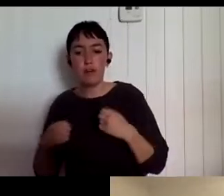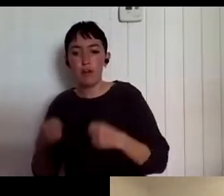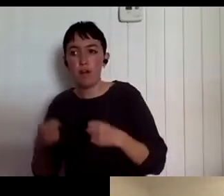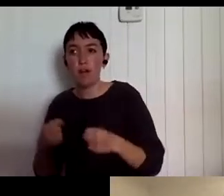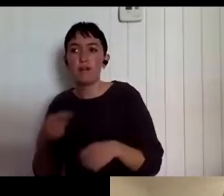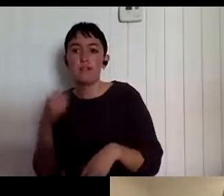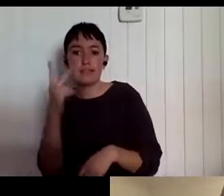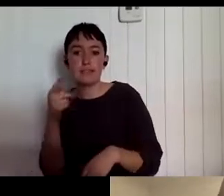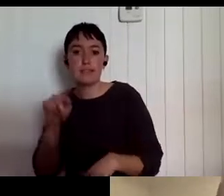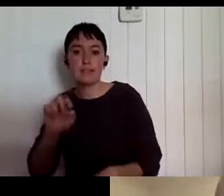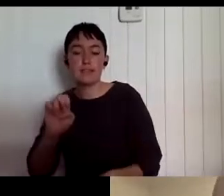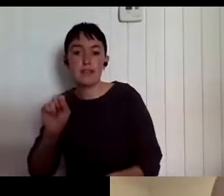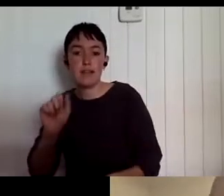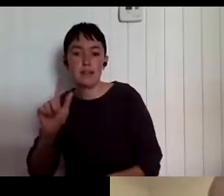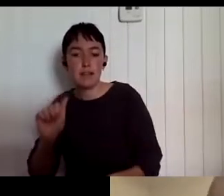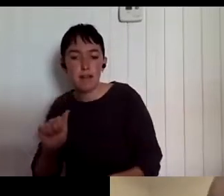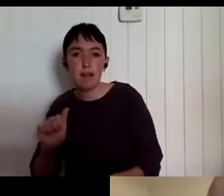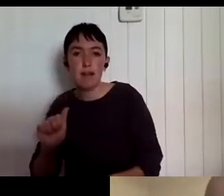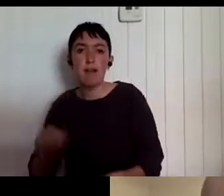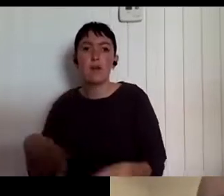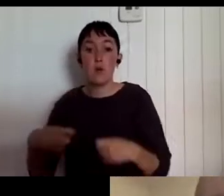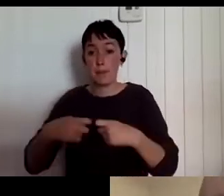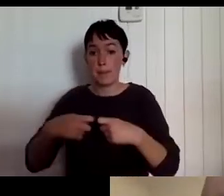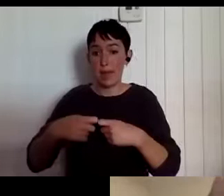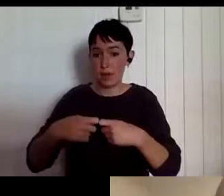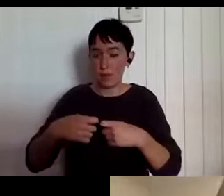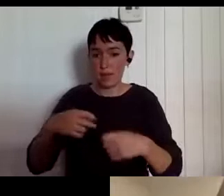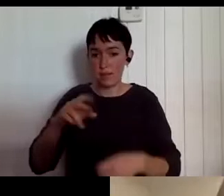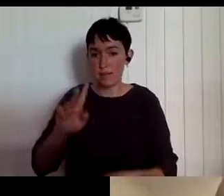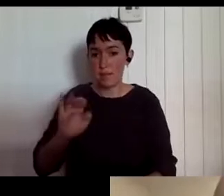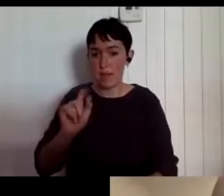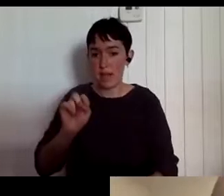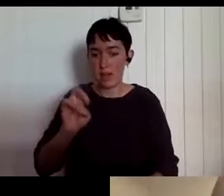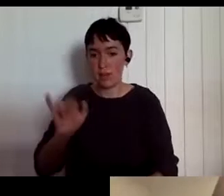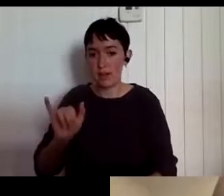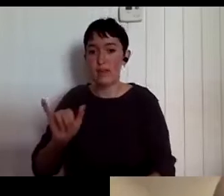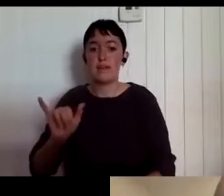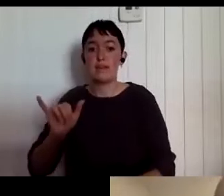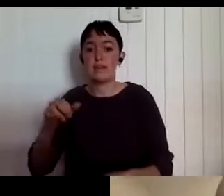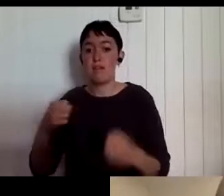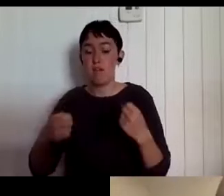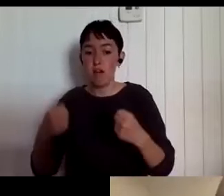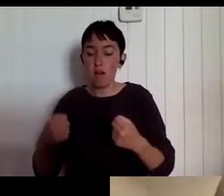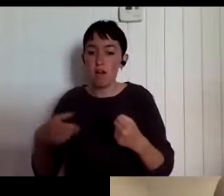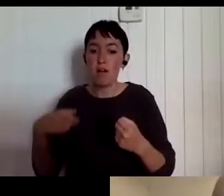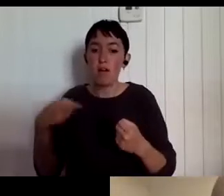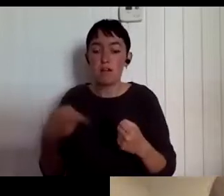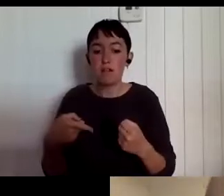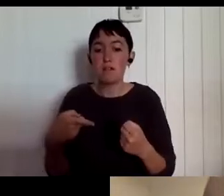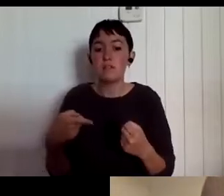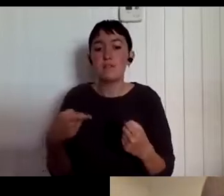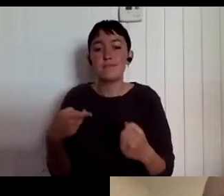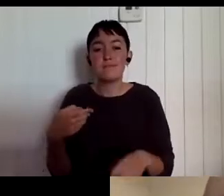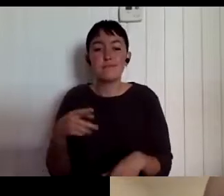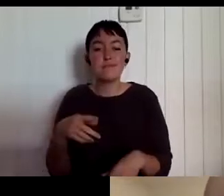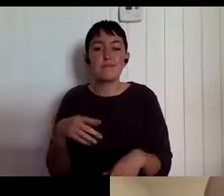of a battery powered car versus what you'd see in a fuel cell car, the range of a battery car, you know, it really